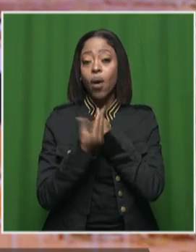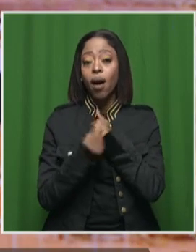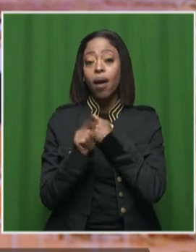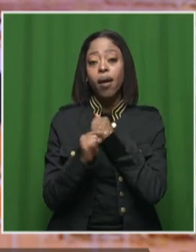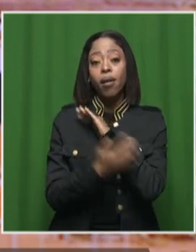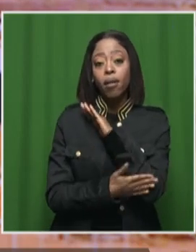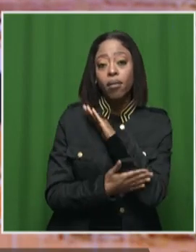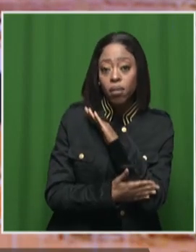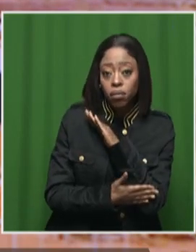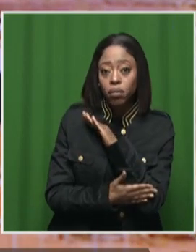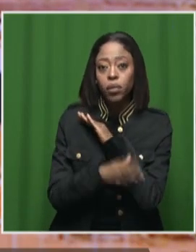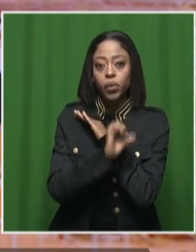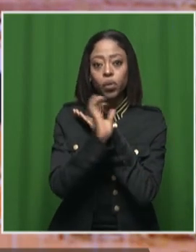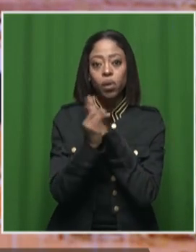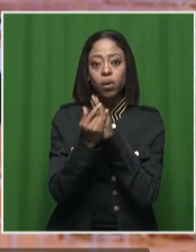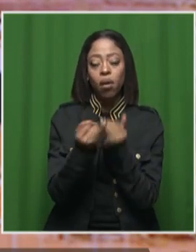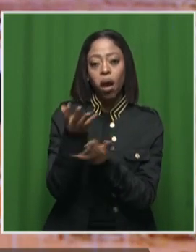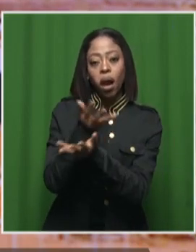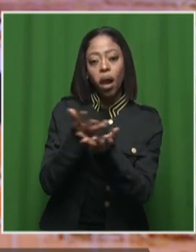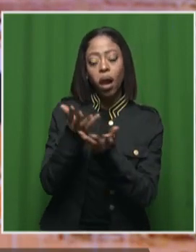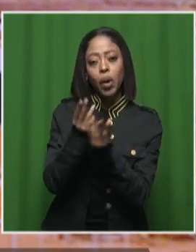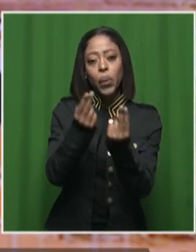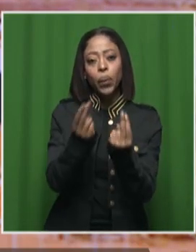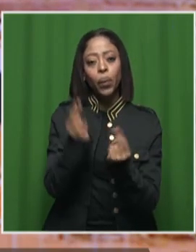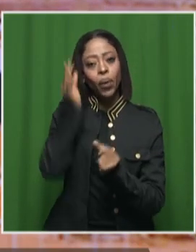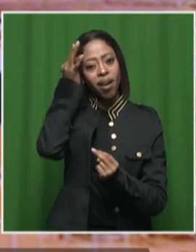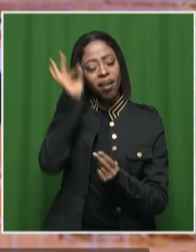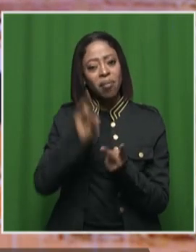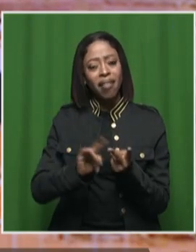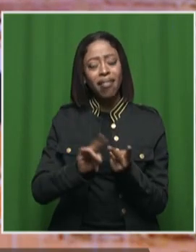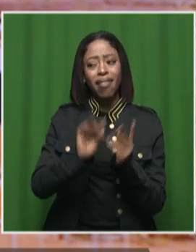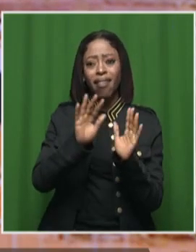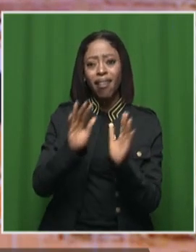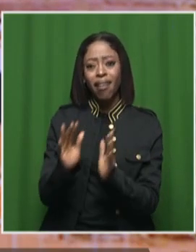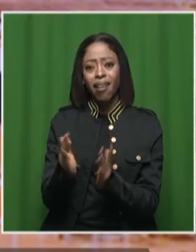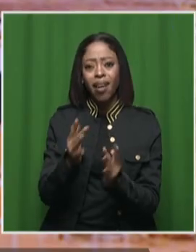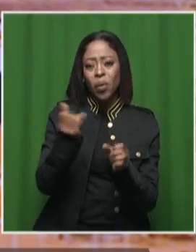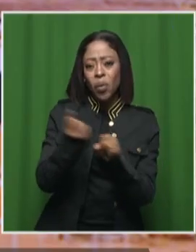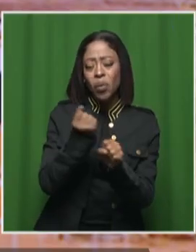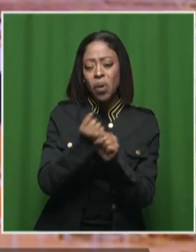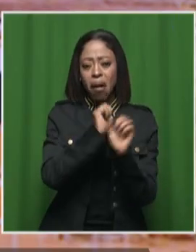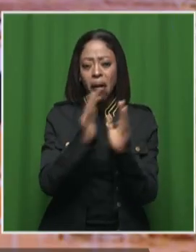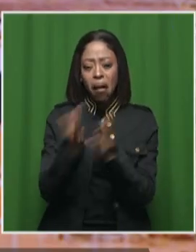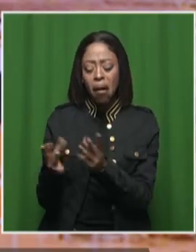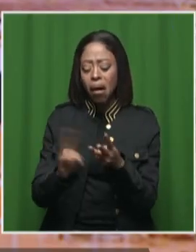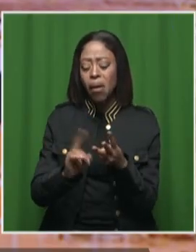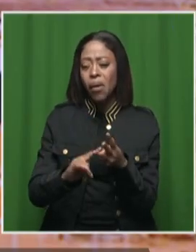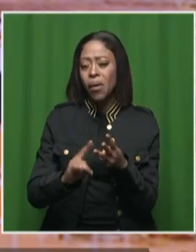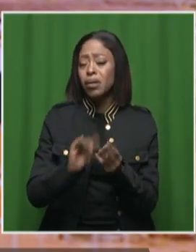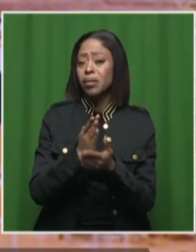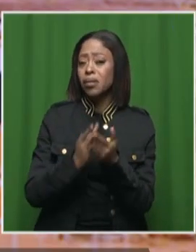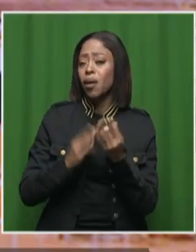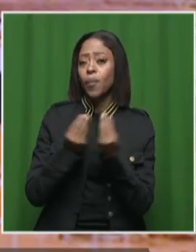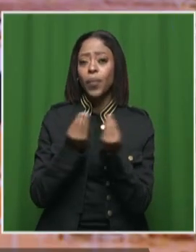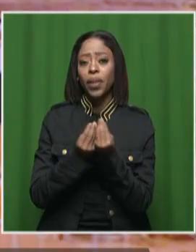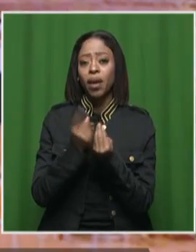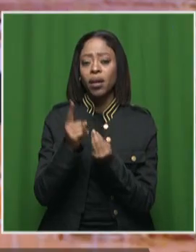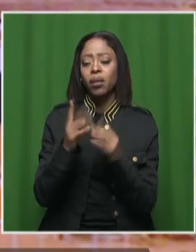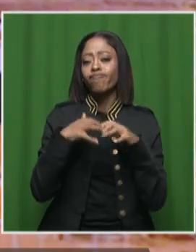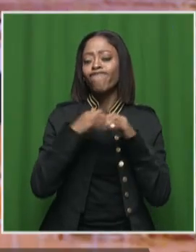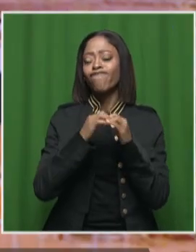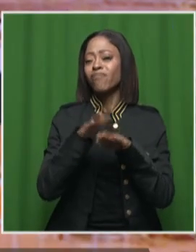country. The talk of this new government and how it's going to function and work and some of the things that it's been